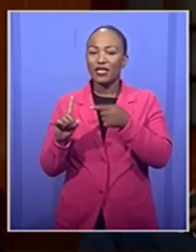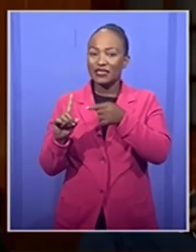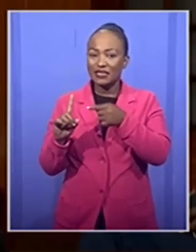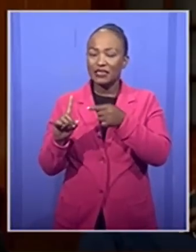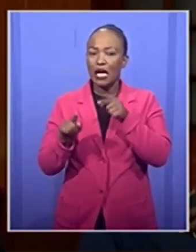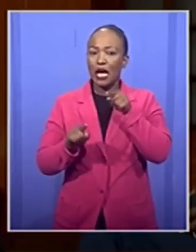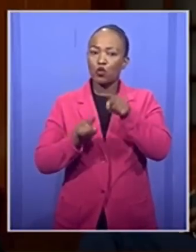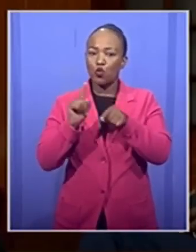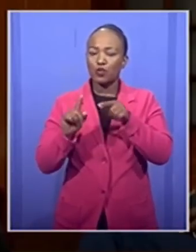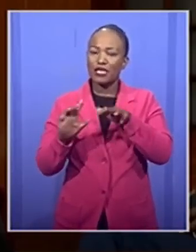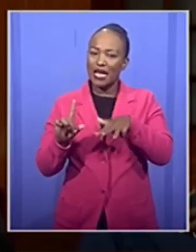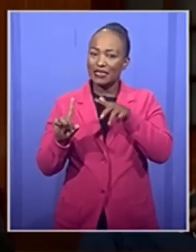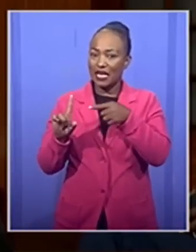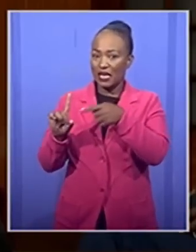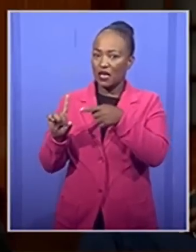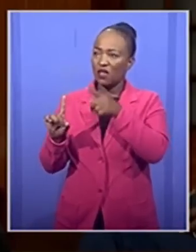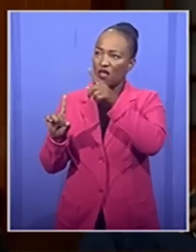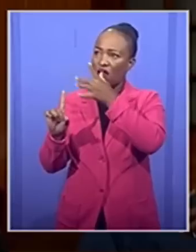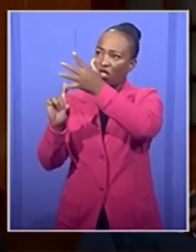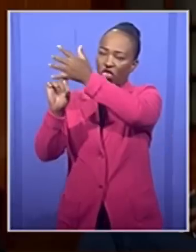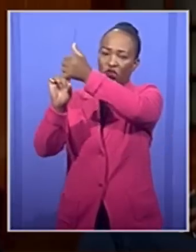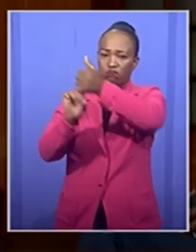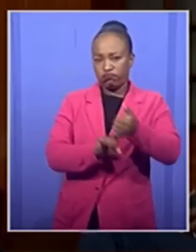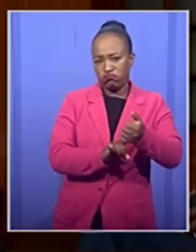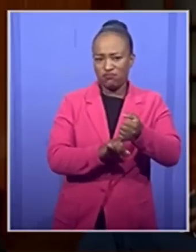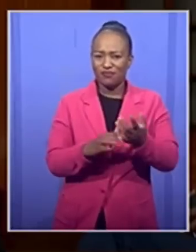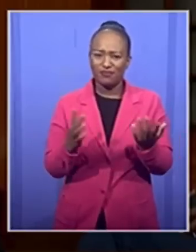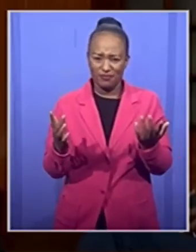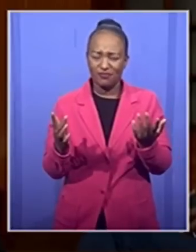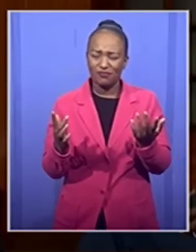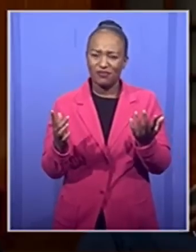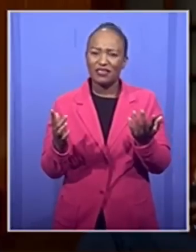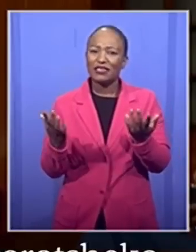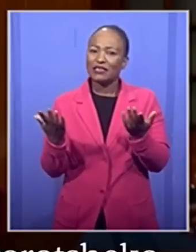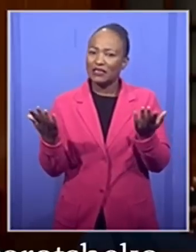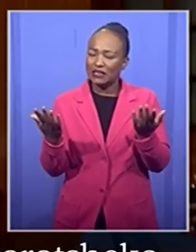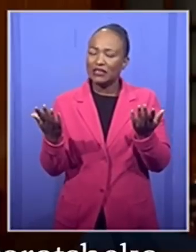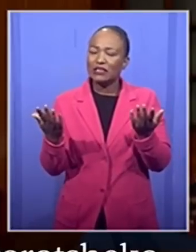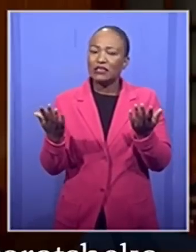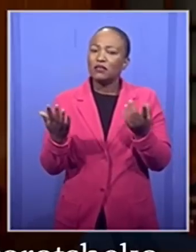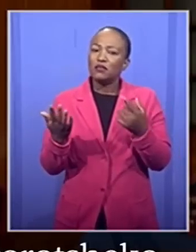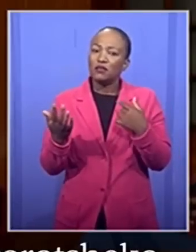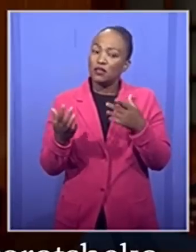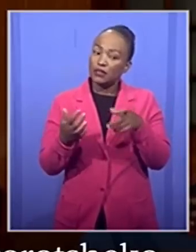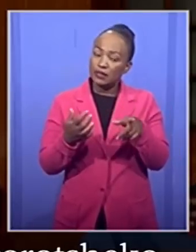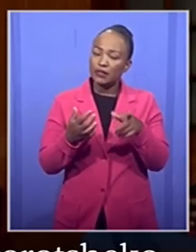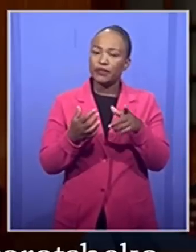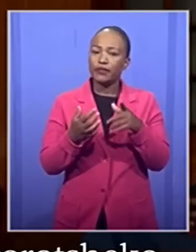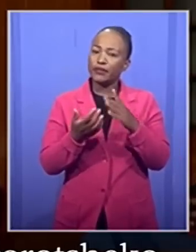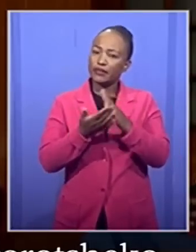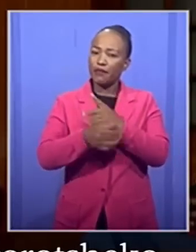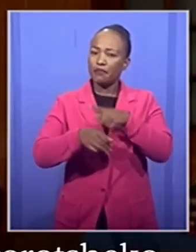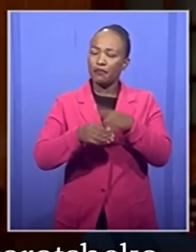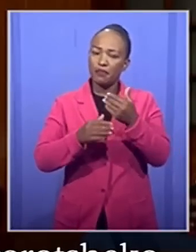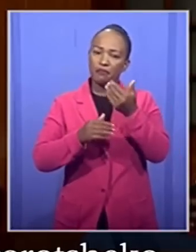respect, into the trial or these proceedings some time after all